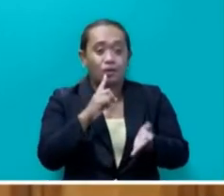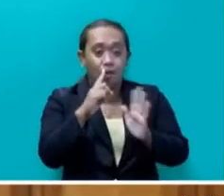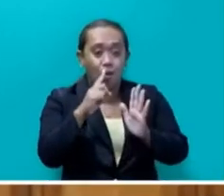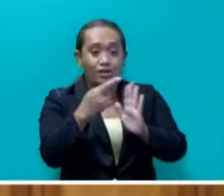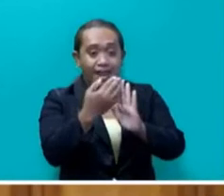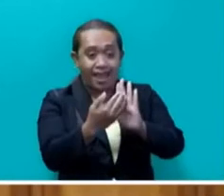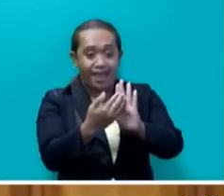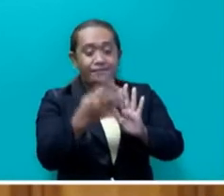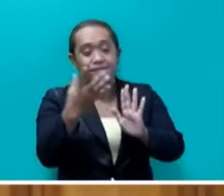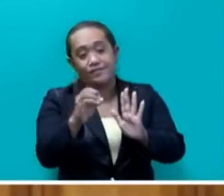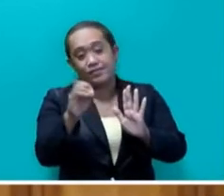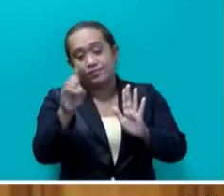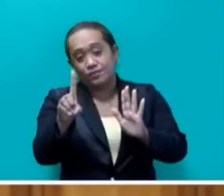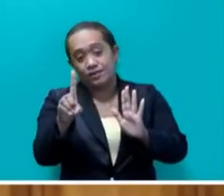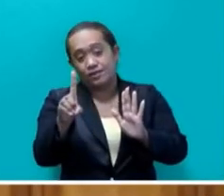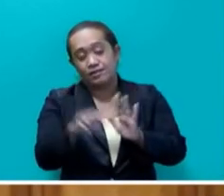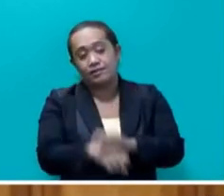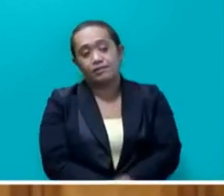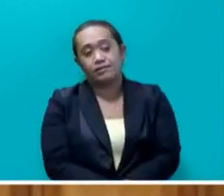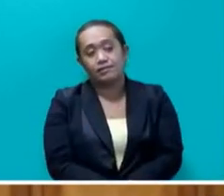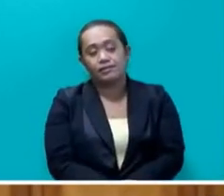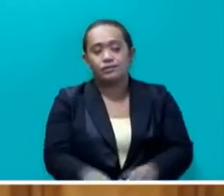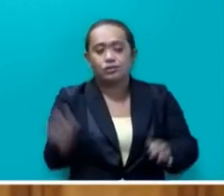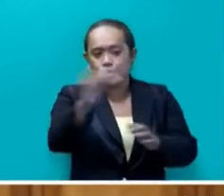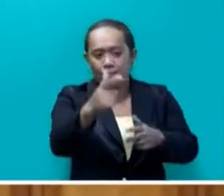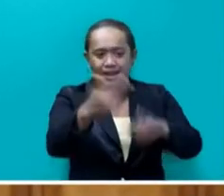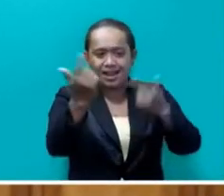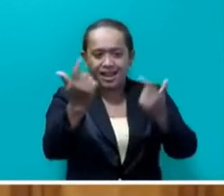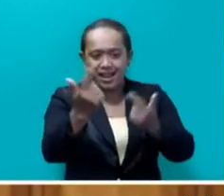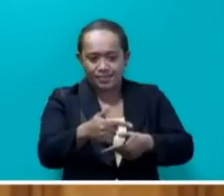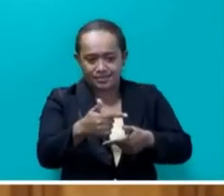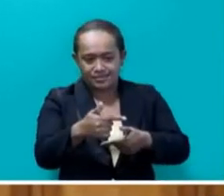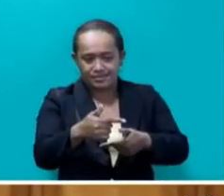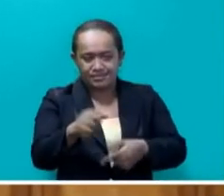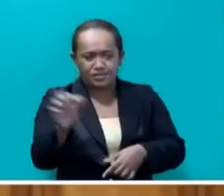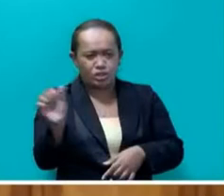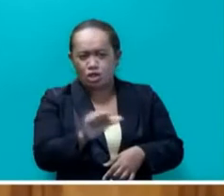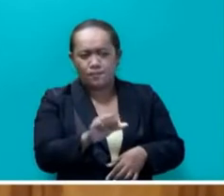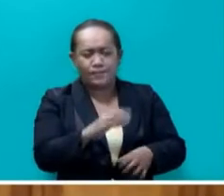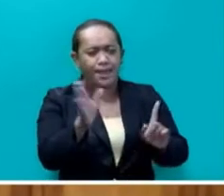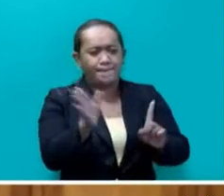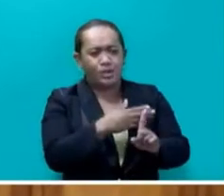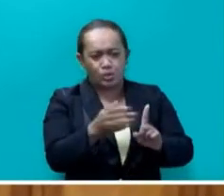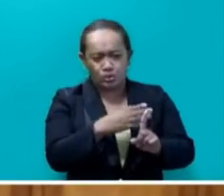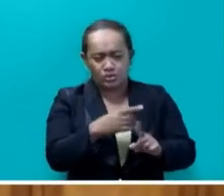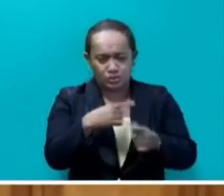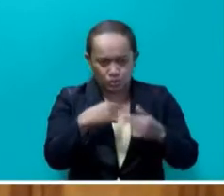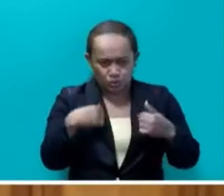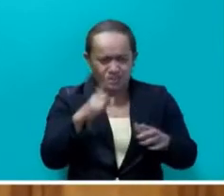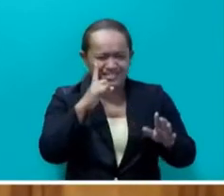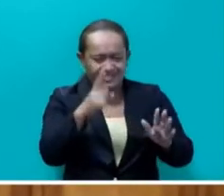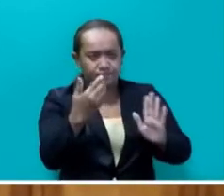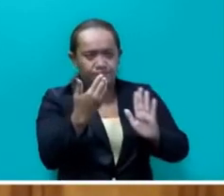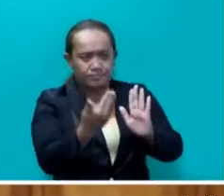should be limited and should not be abused, as we again see